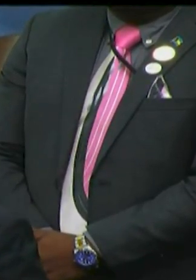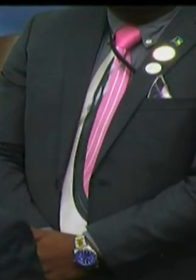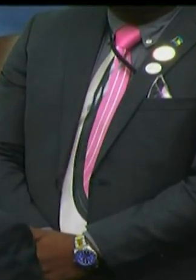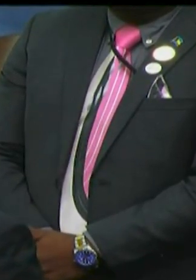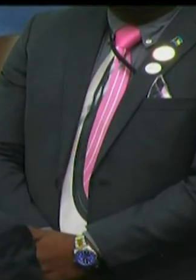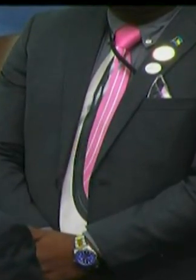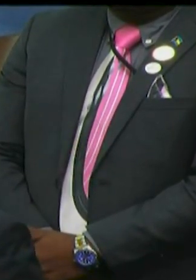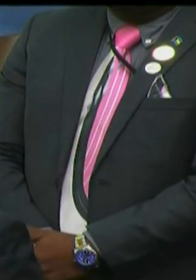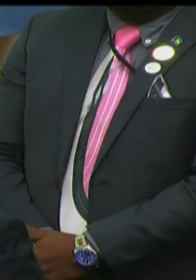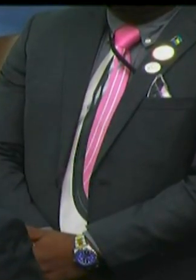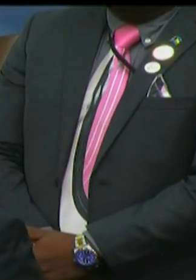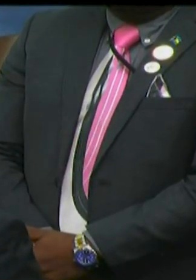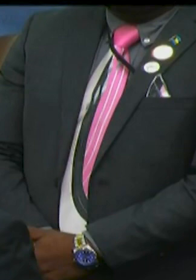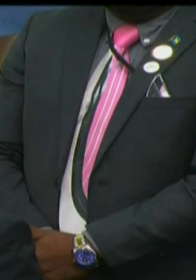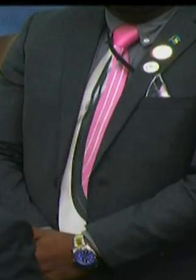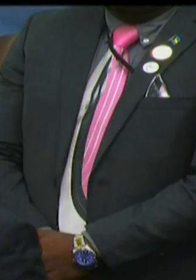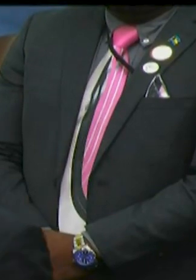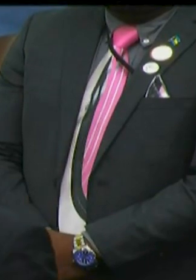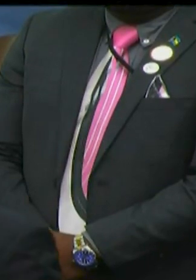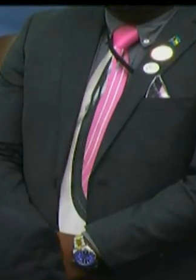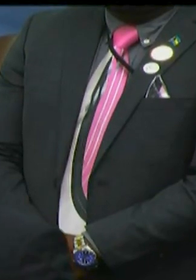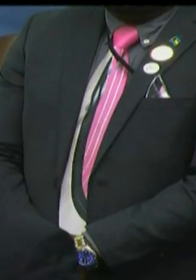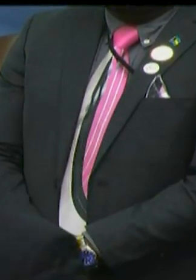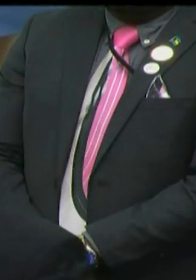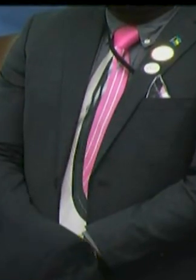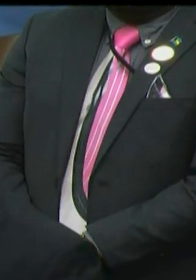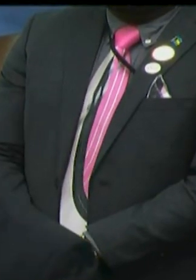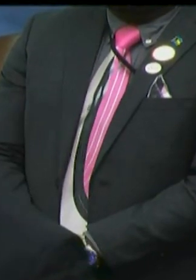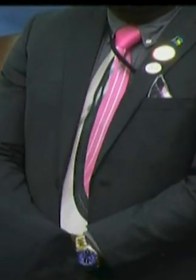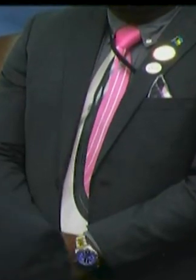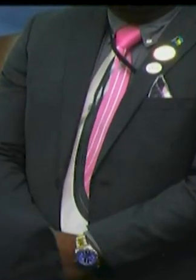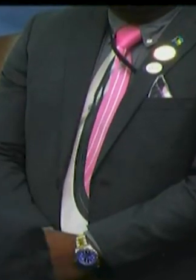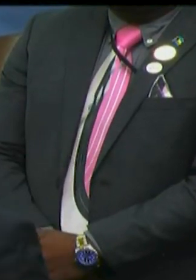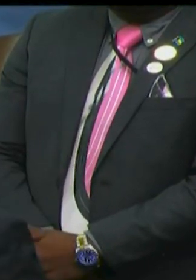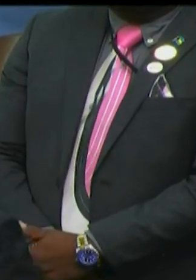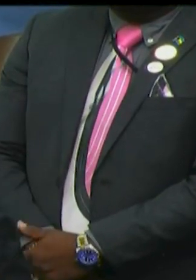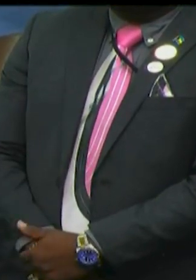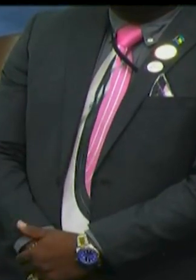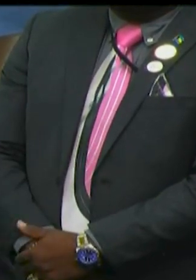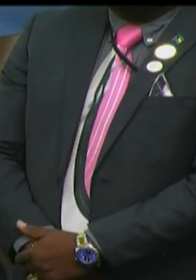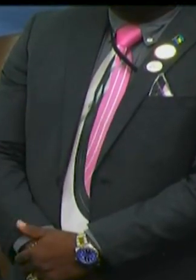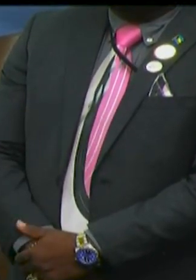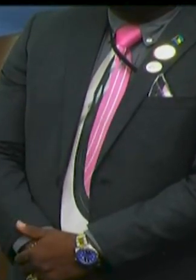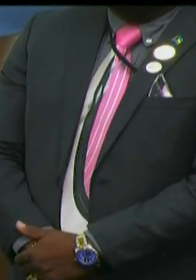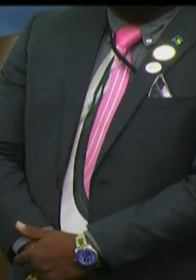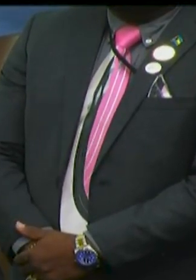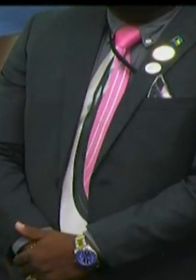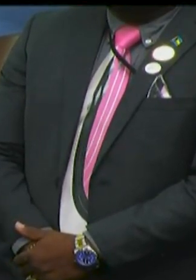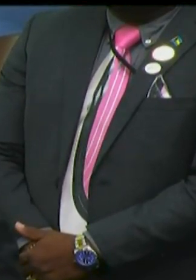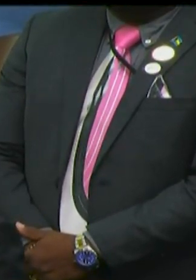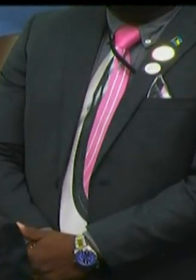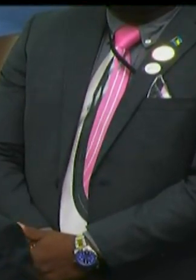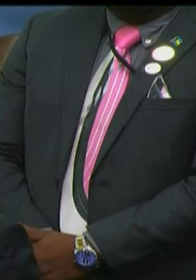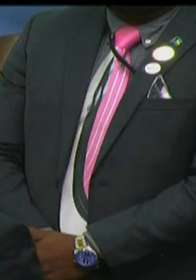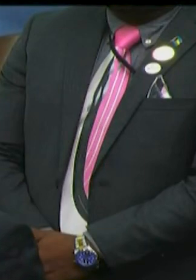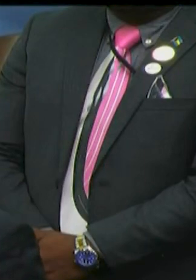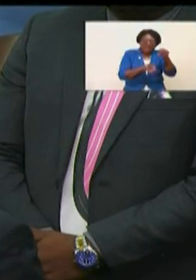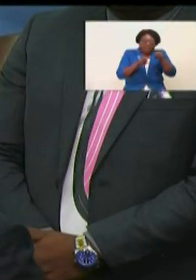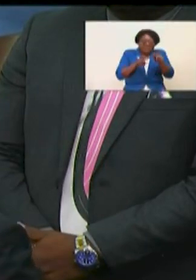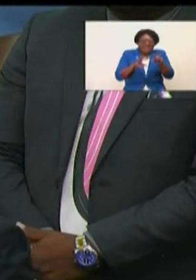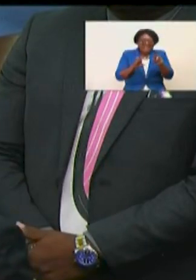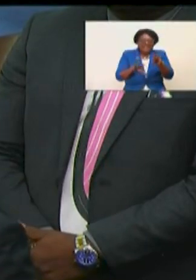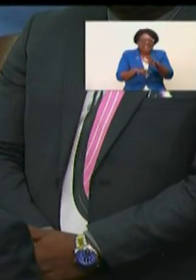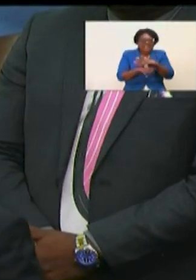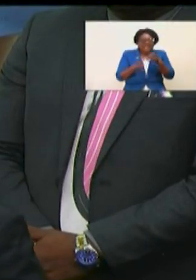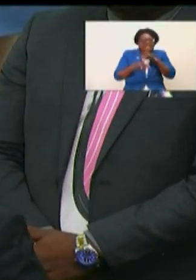savior for his family. Joseph told his family about the dream and was hated and envied by his brothers. As